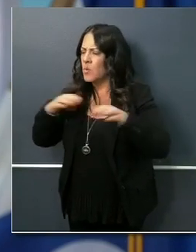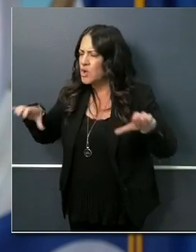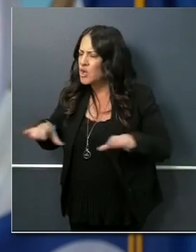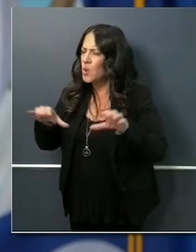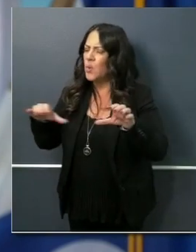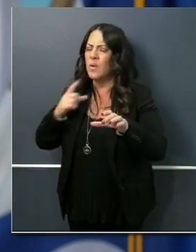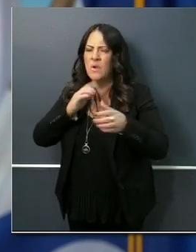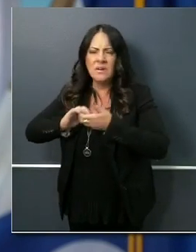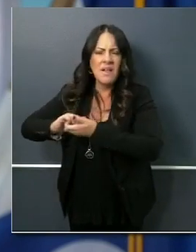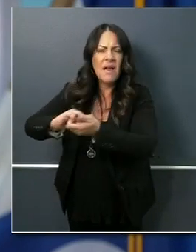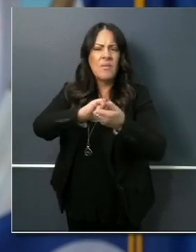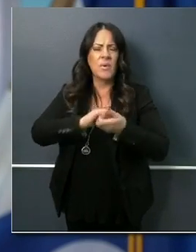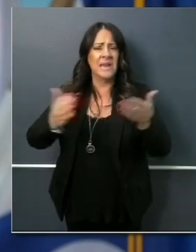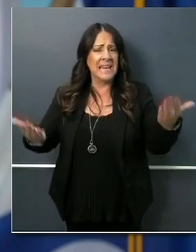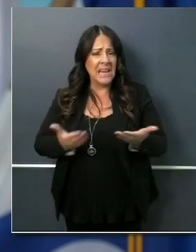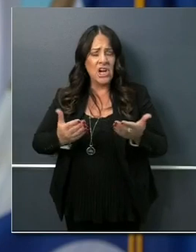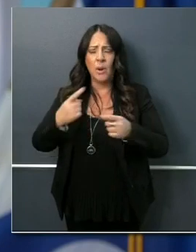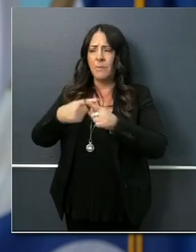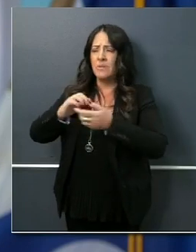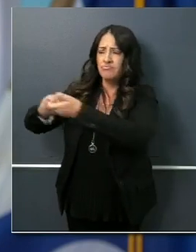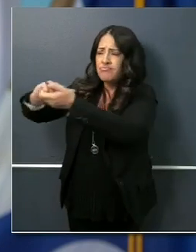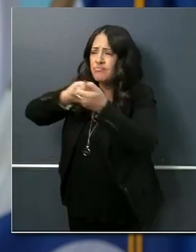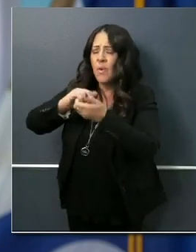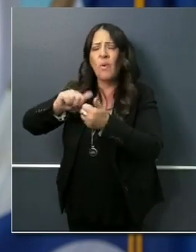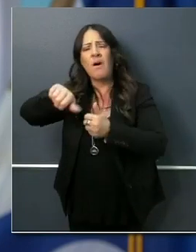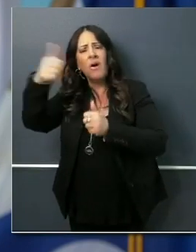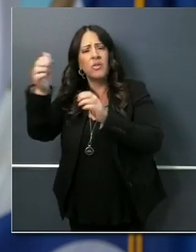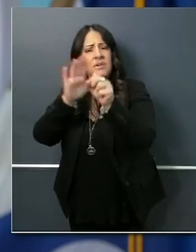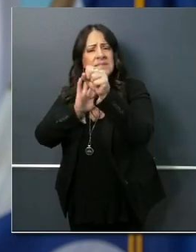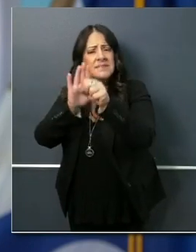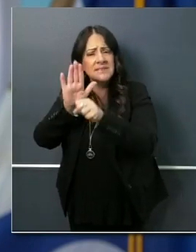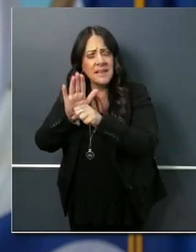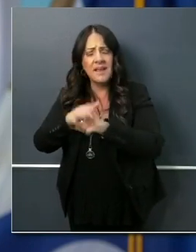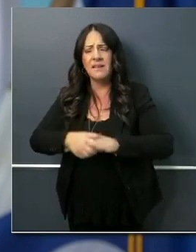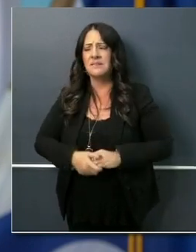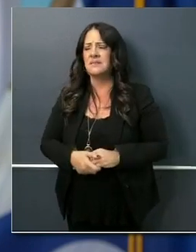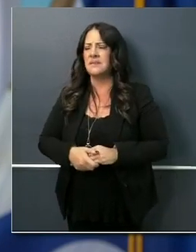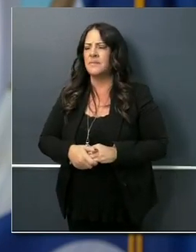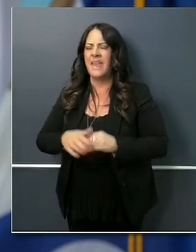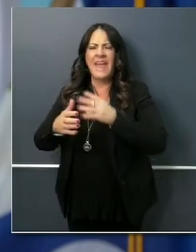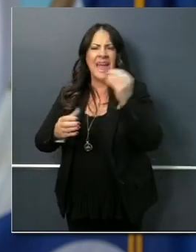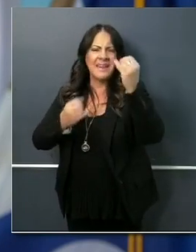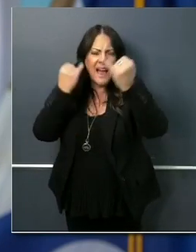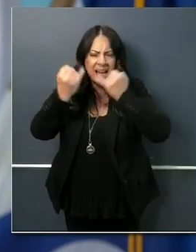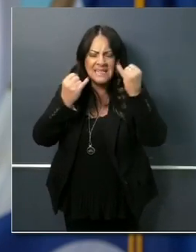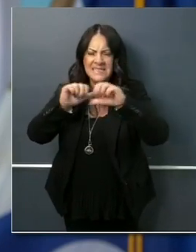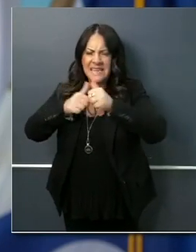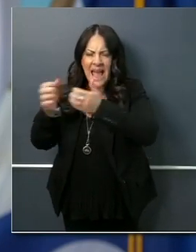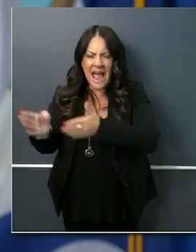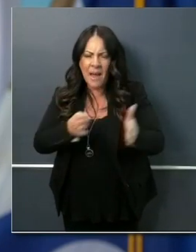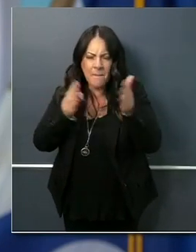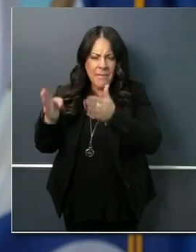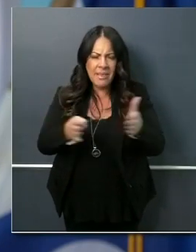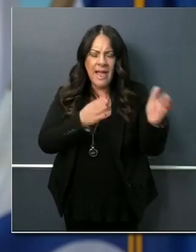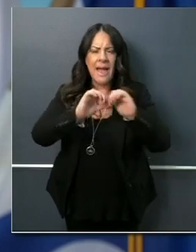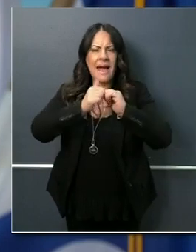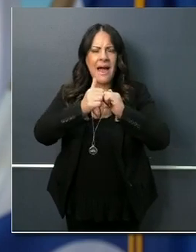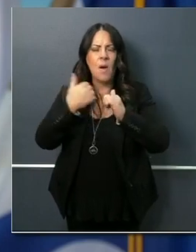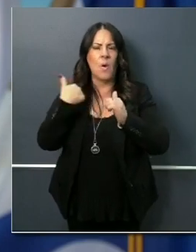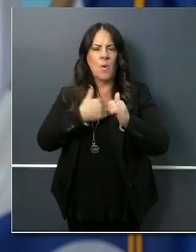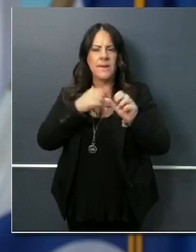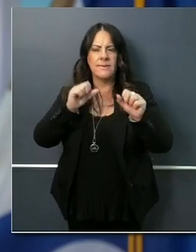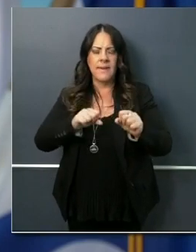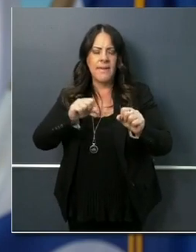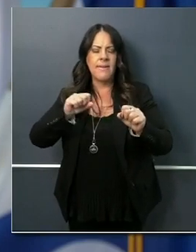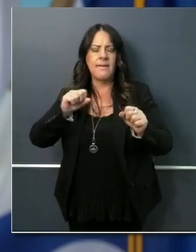other states and our broad stroke commitment to advance specific strategies, or at least lay out specific strategies and